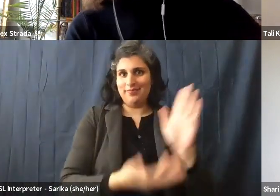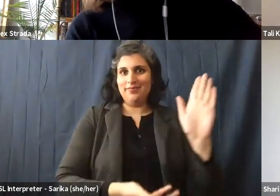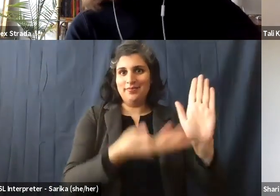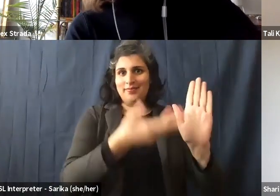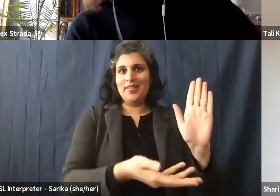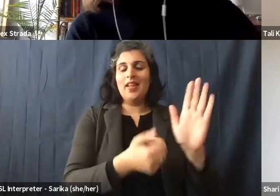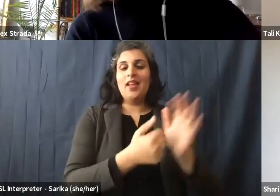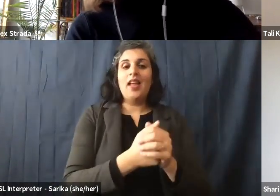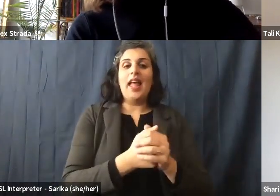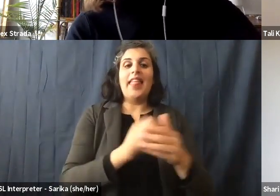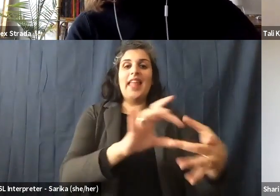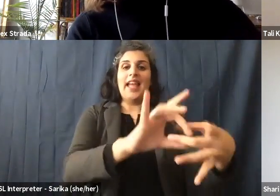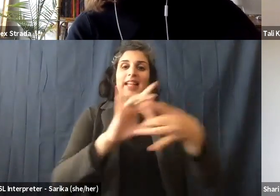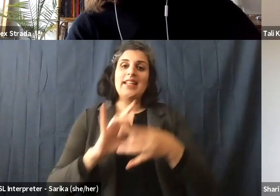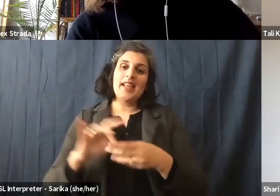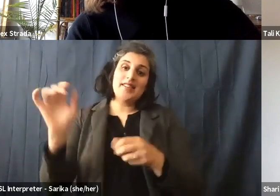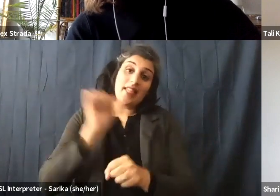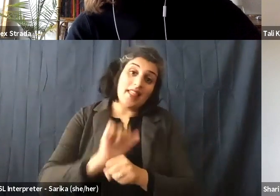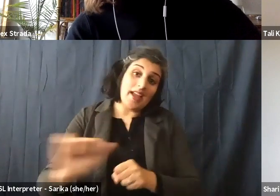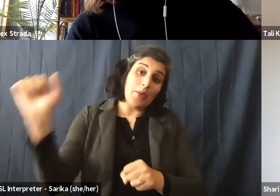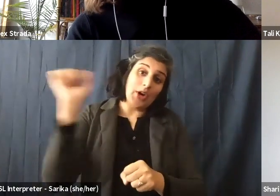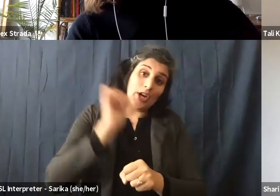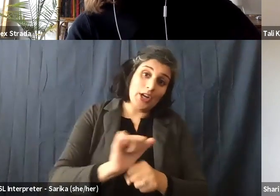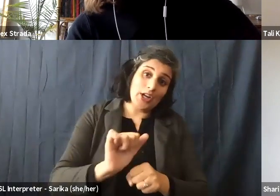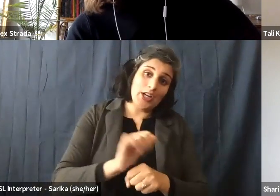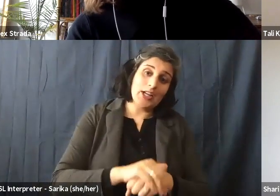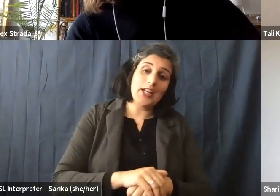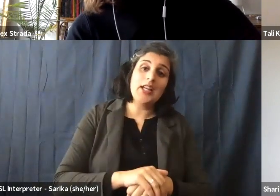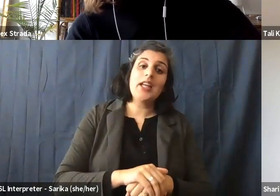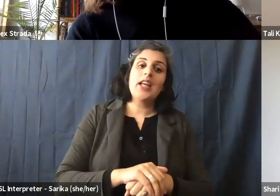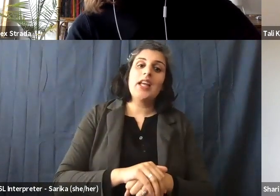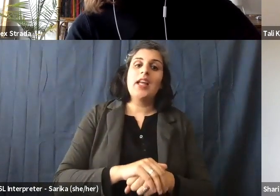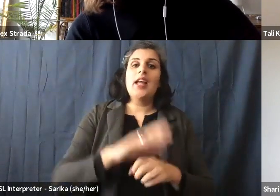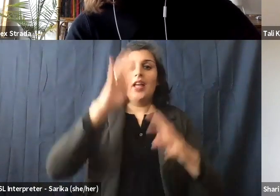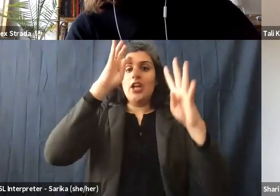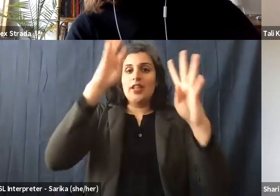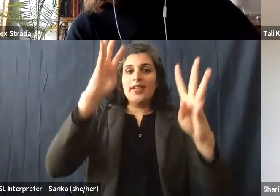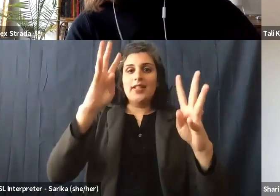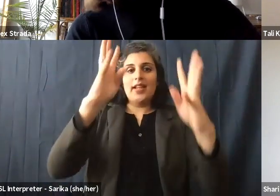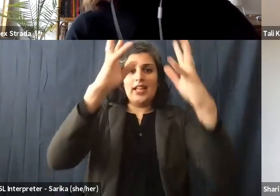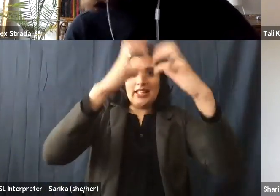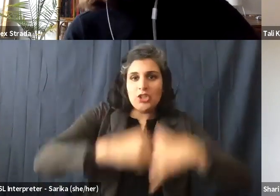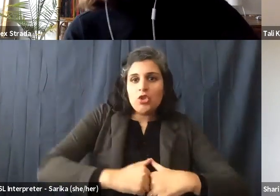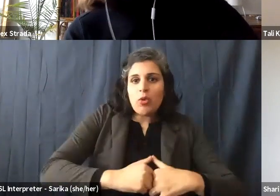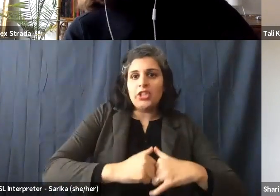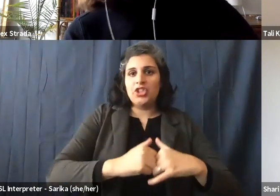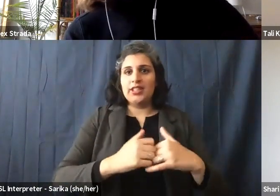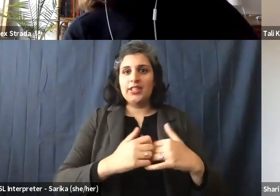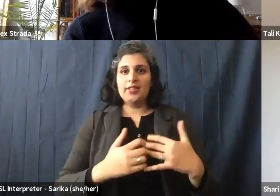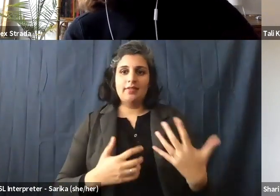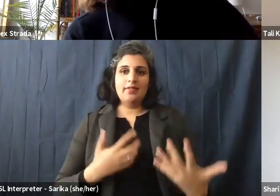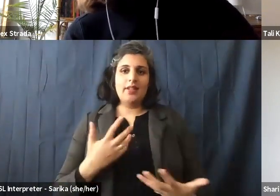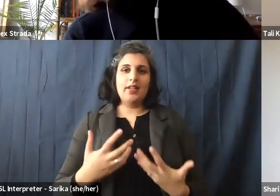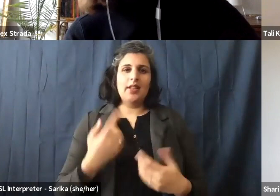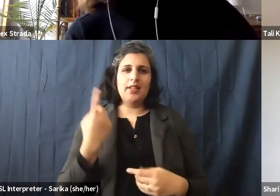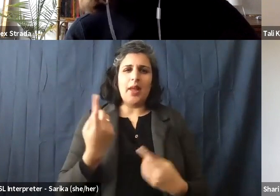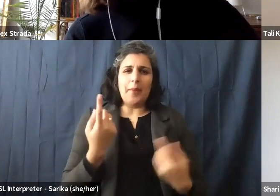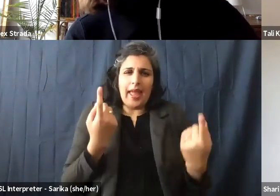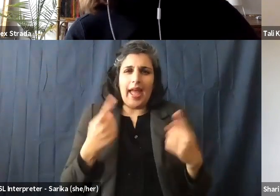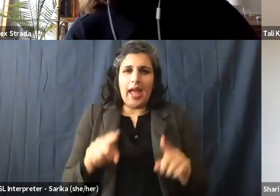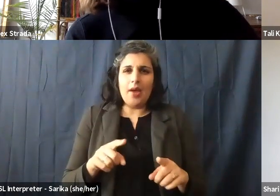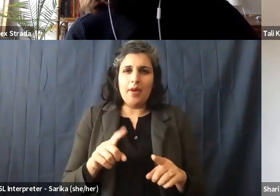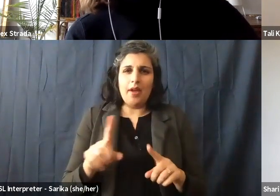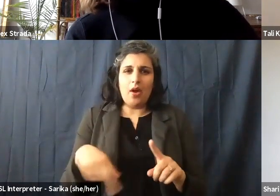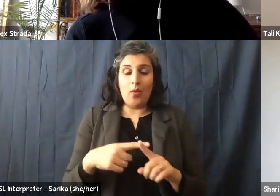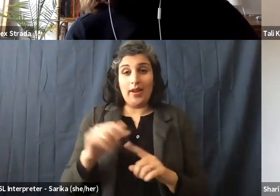labor and to construction and deconstruction. And I think something that happened when